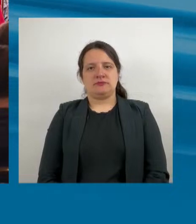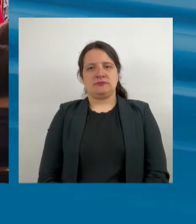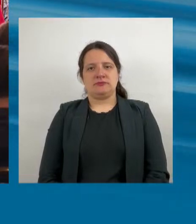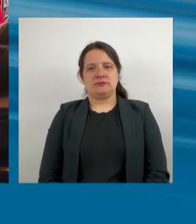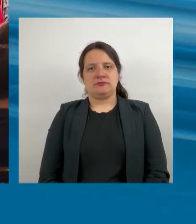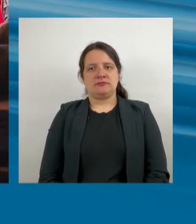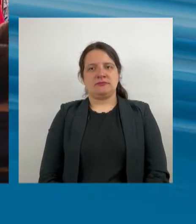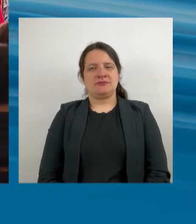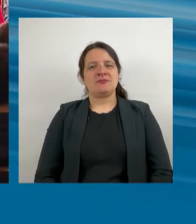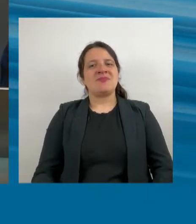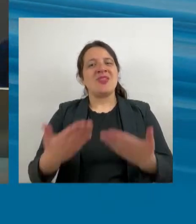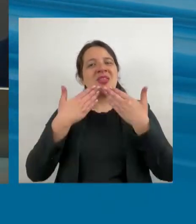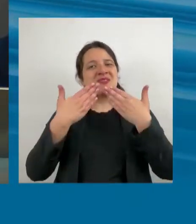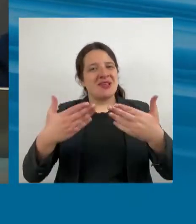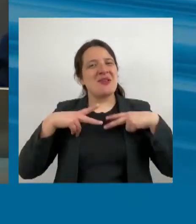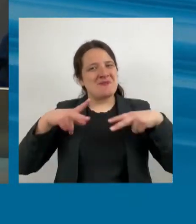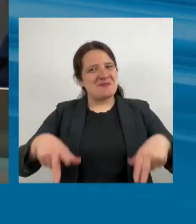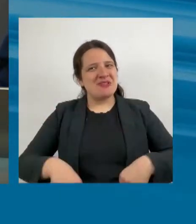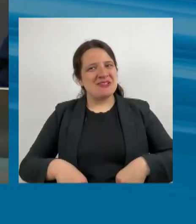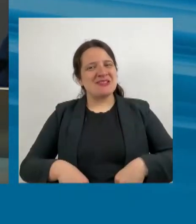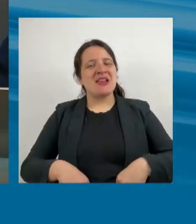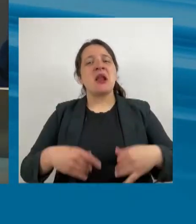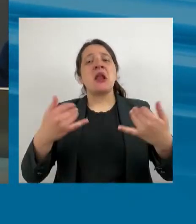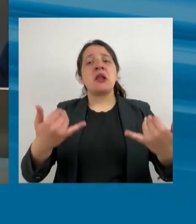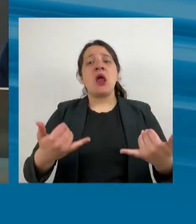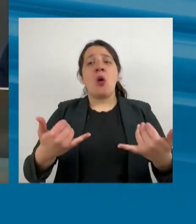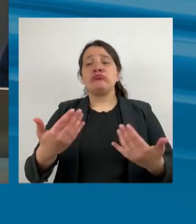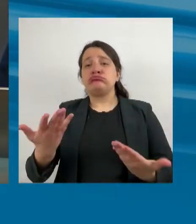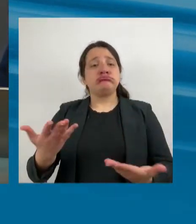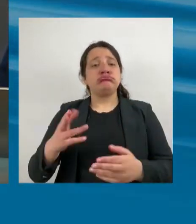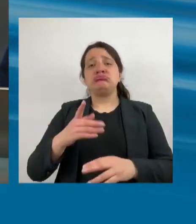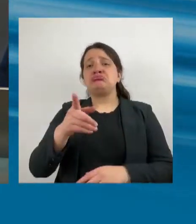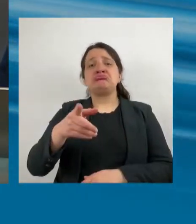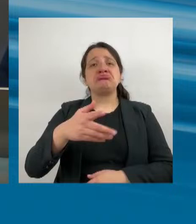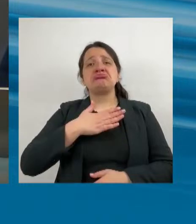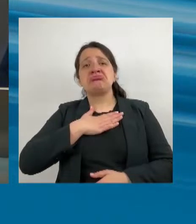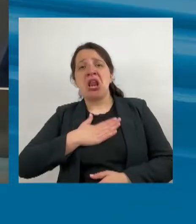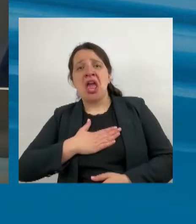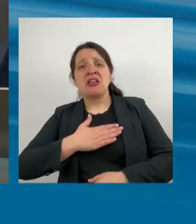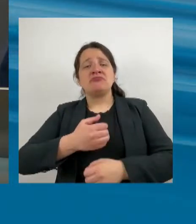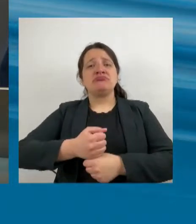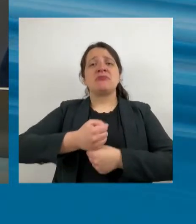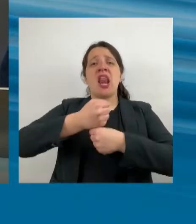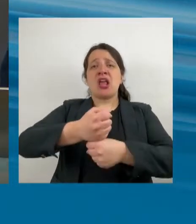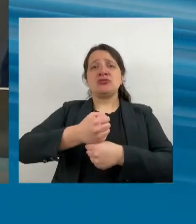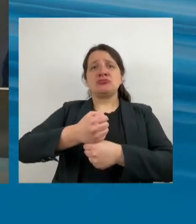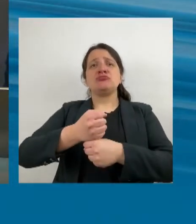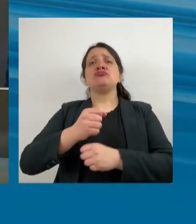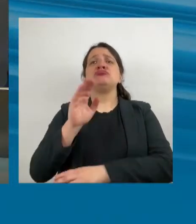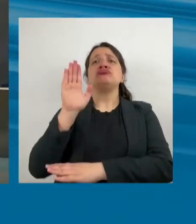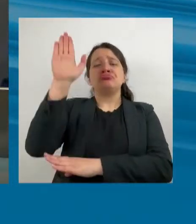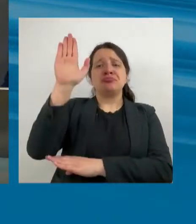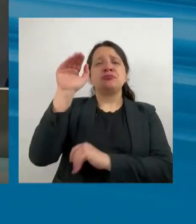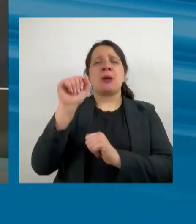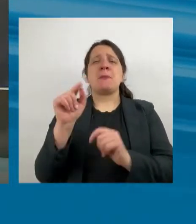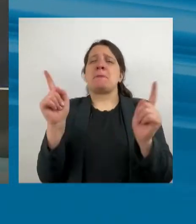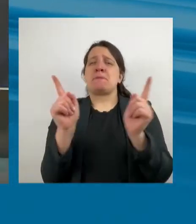Muchas gracias, ministro. Se invita. Thank you, Mr. Minister. The delegations that may wish